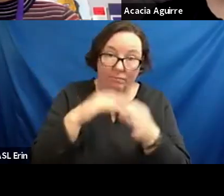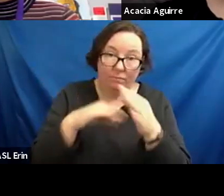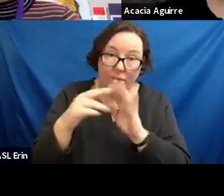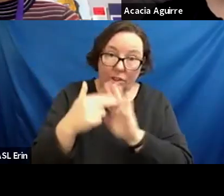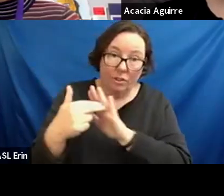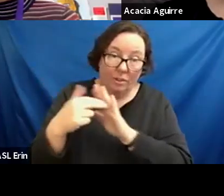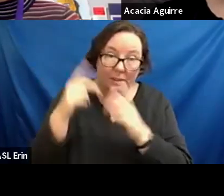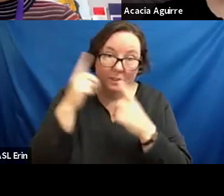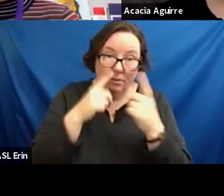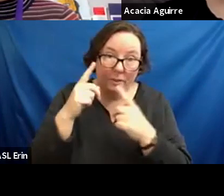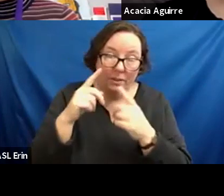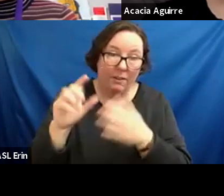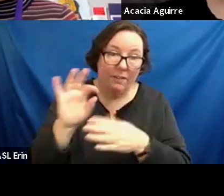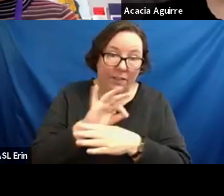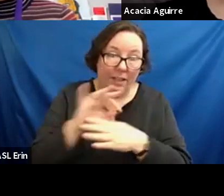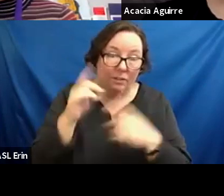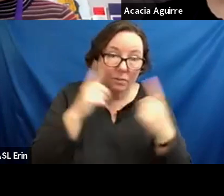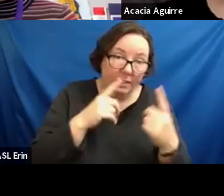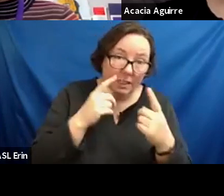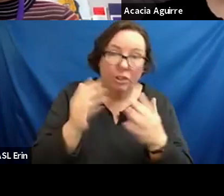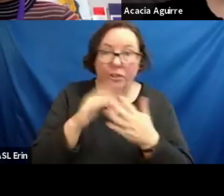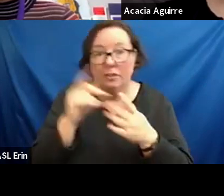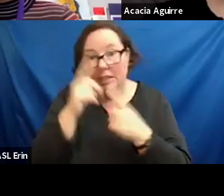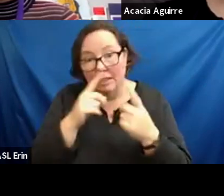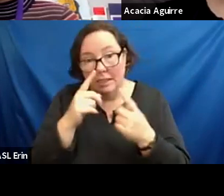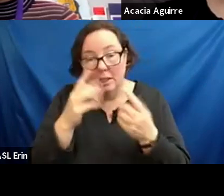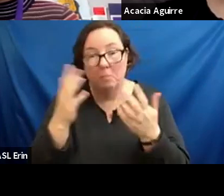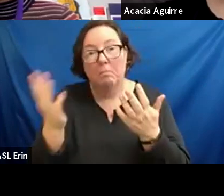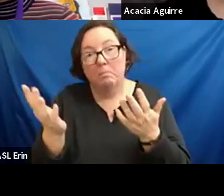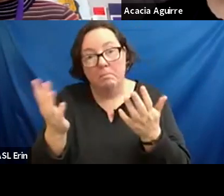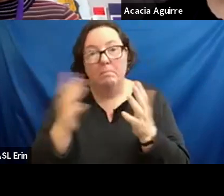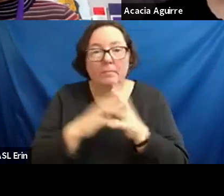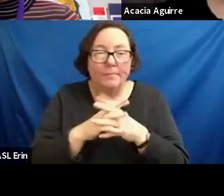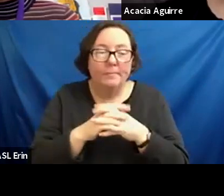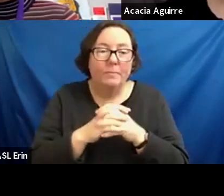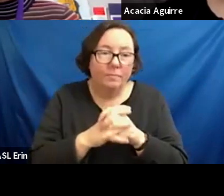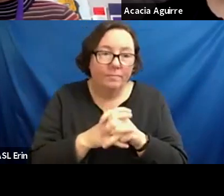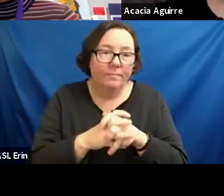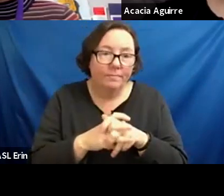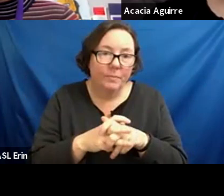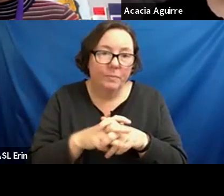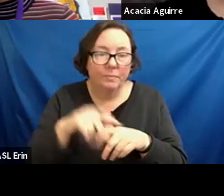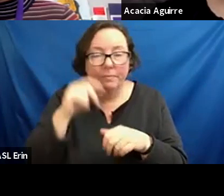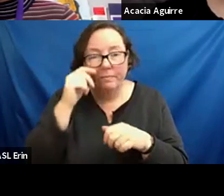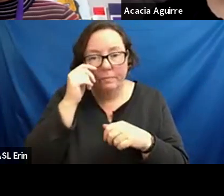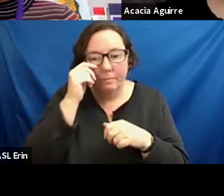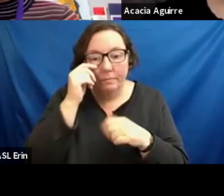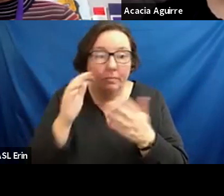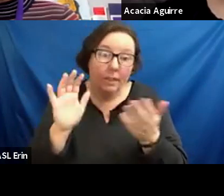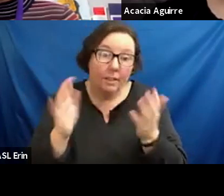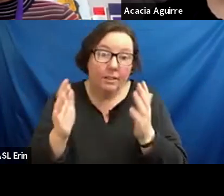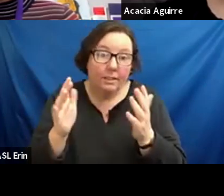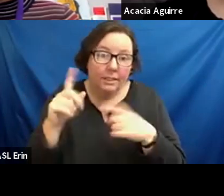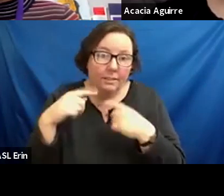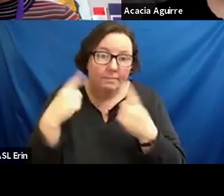item to consider or reconsider in light of the fact that it may have, to a certain